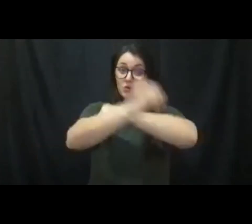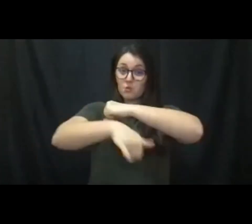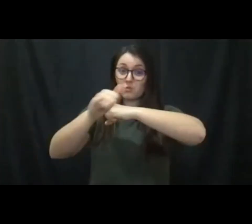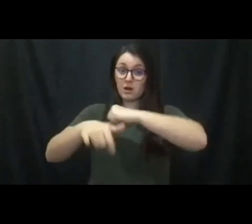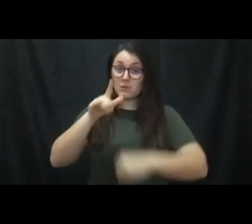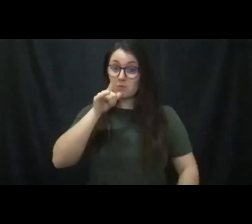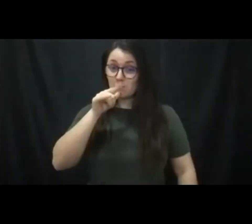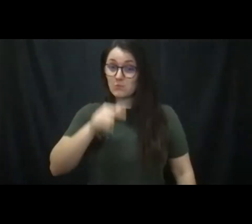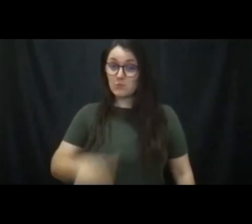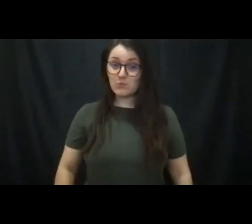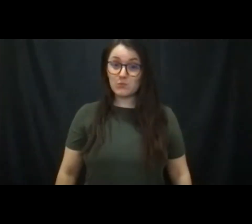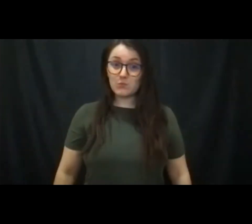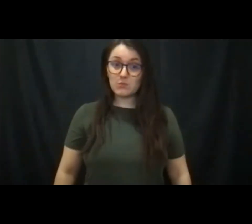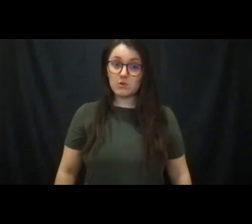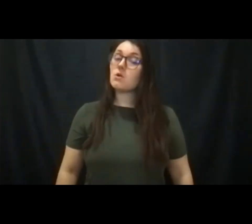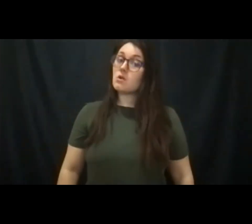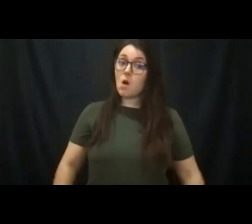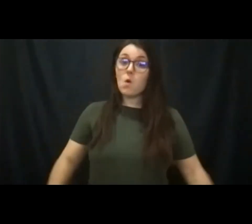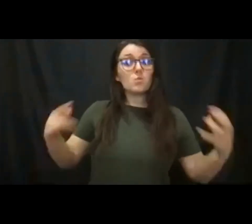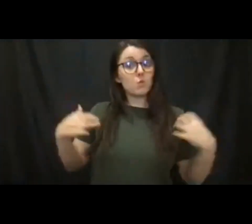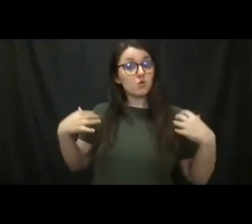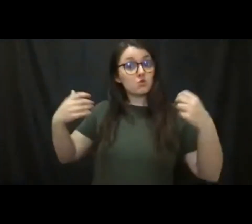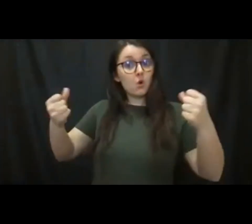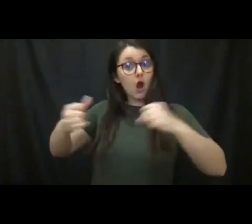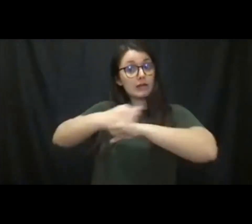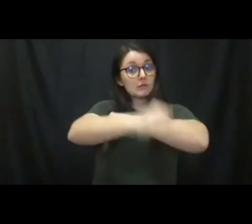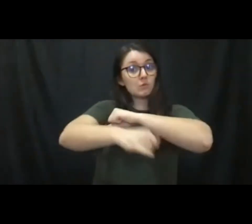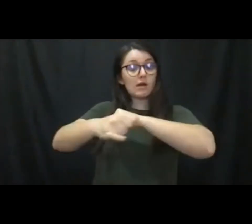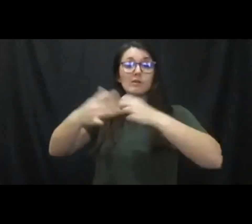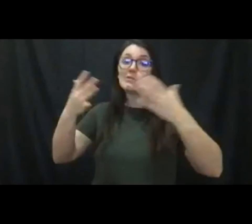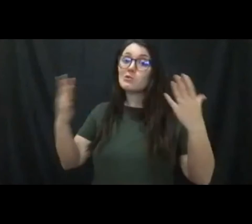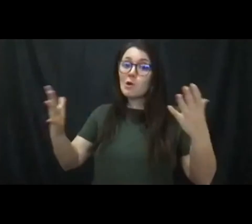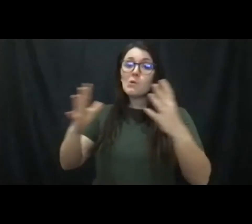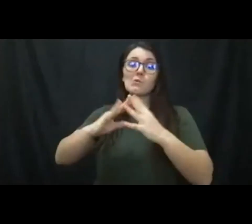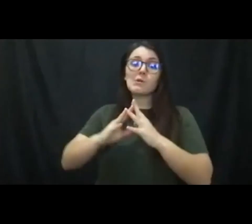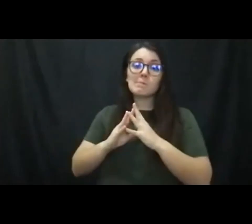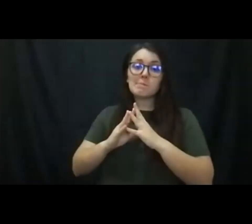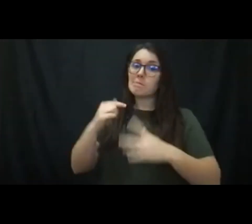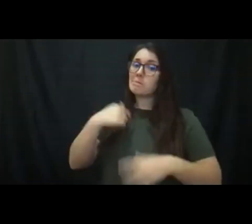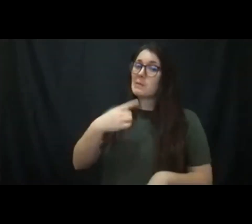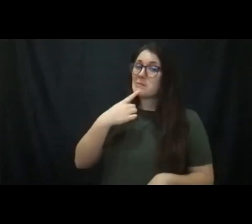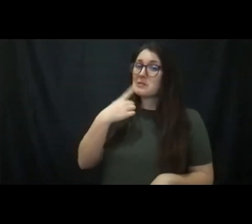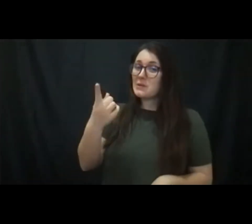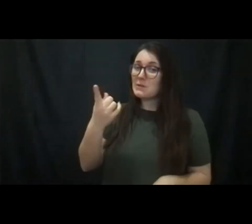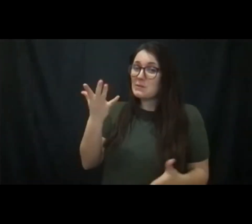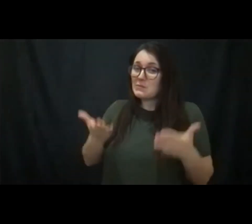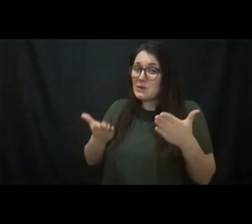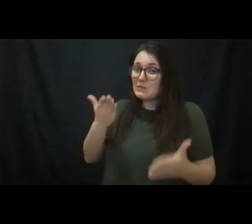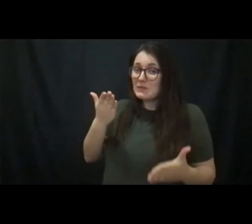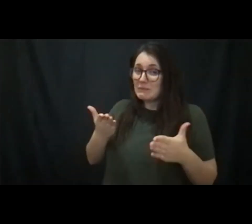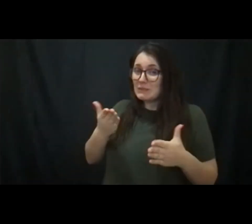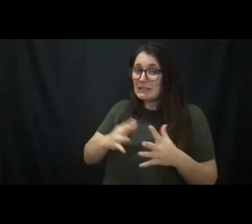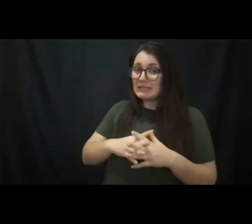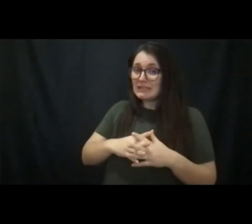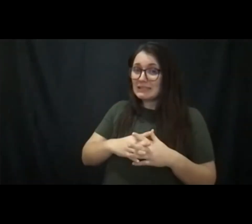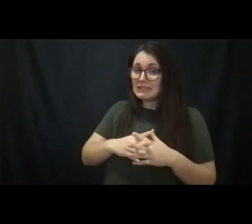whale? The strongest whale. So I'm going to say probably,